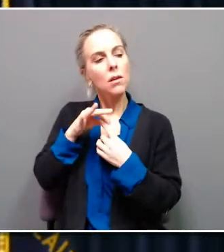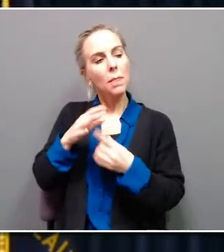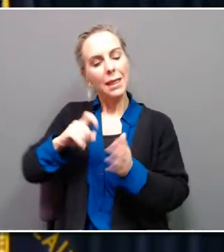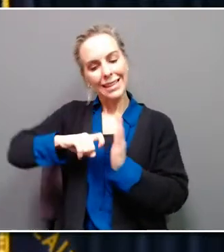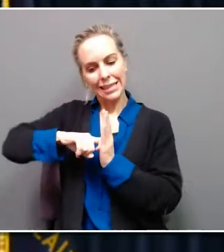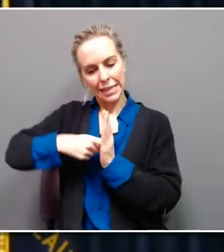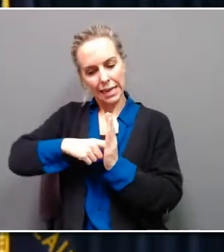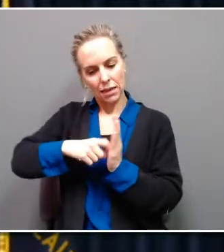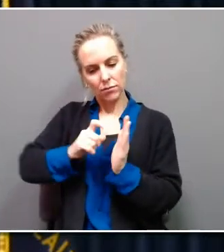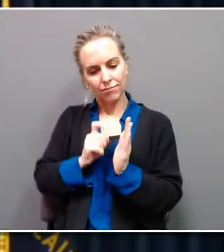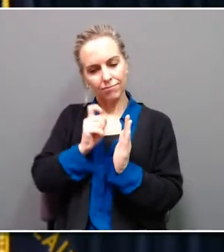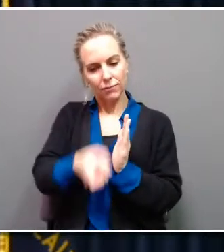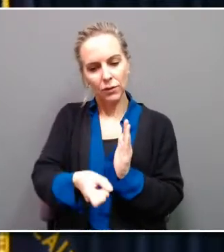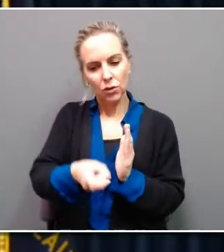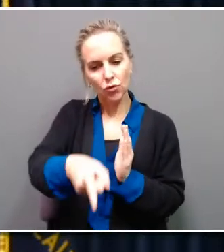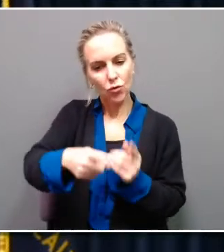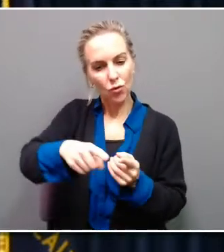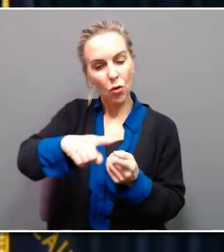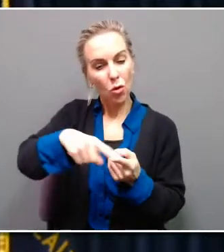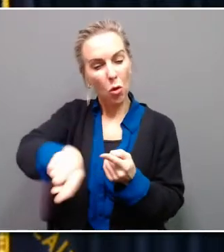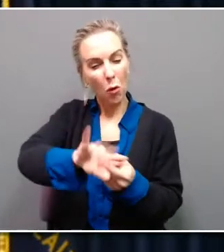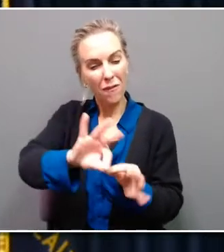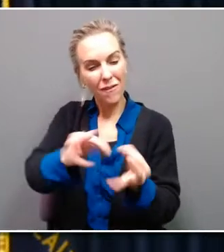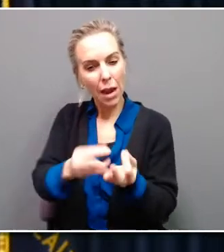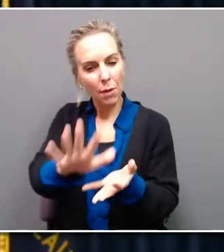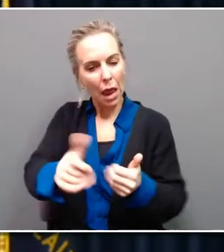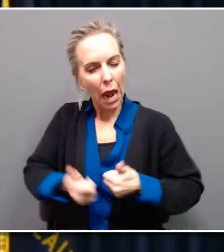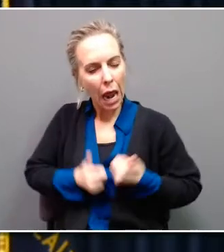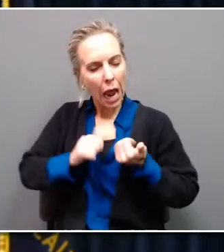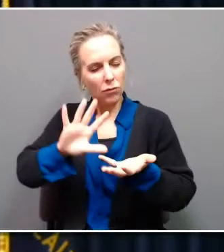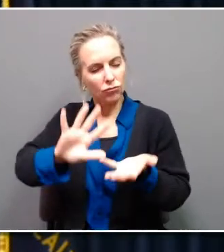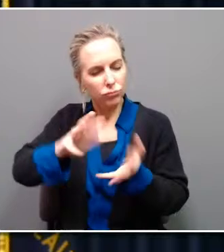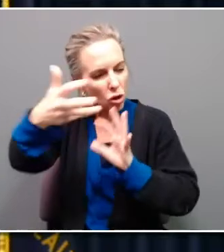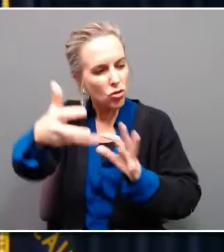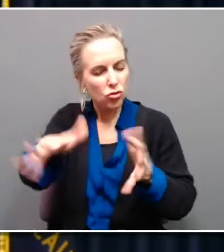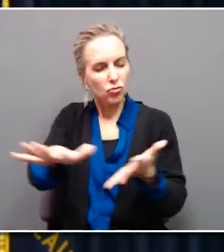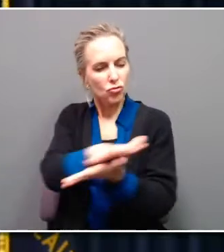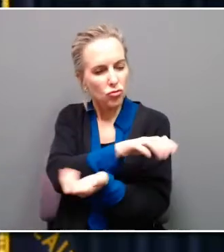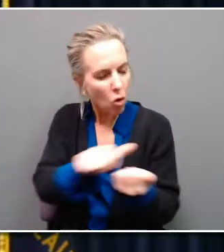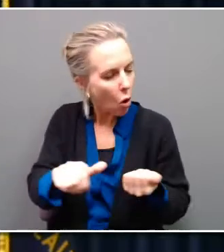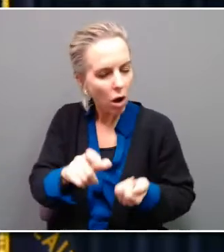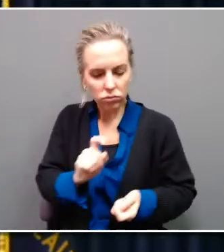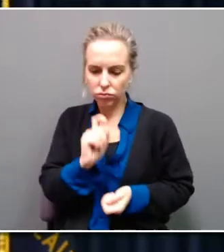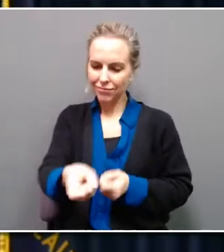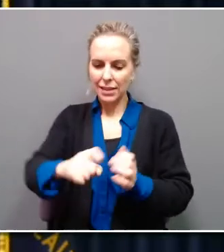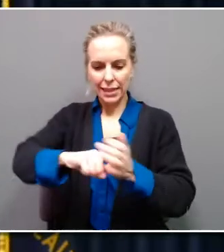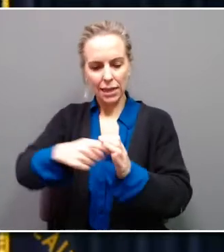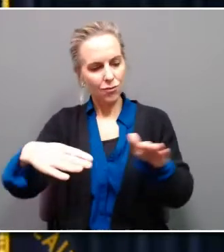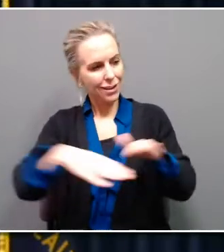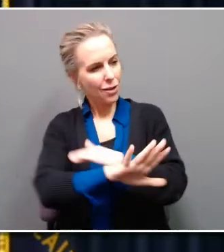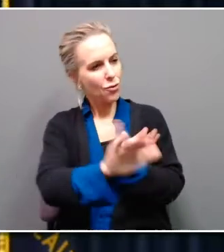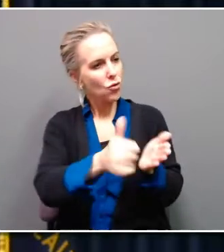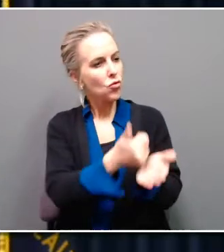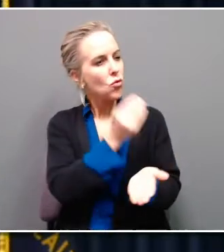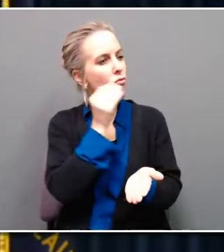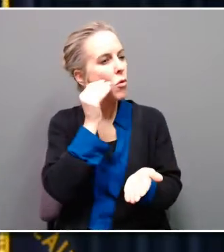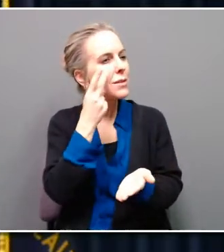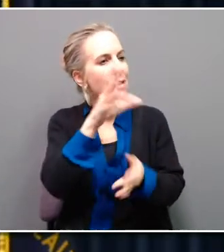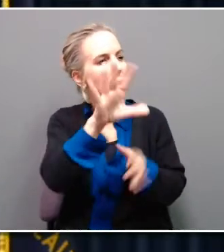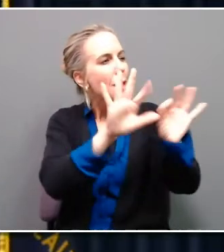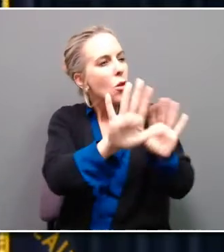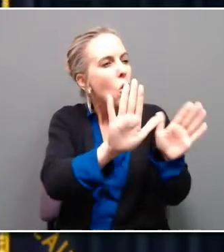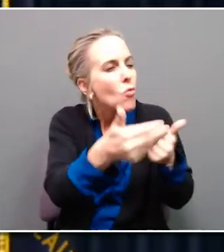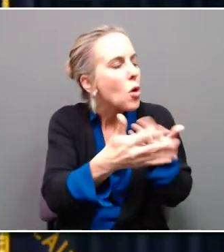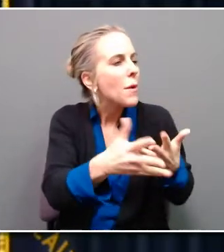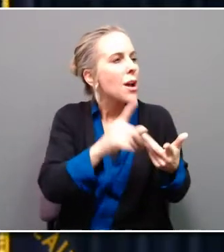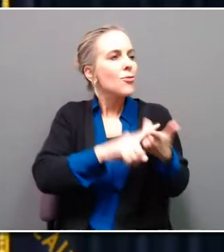been displaced, watching kids run in and pick out their rooms, watching the community and partners come together to stock the fridge on